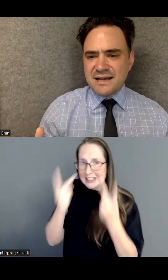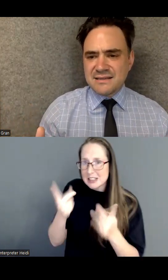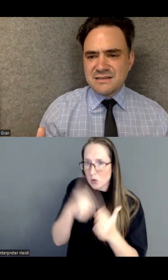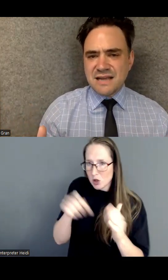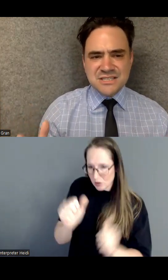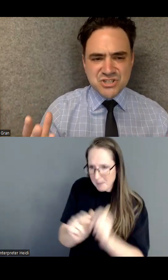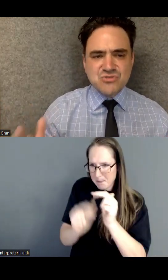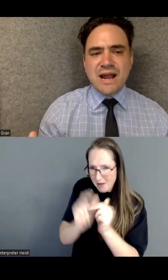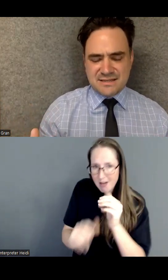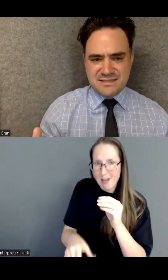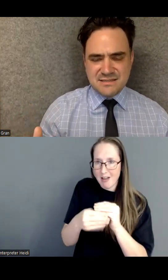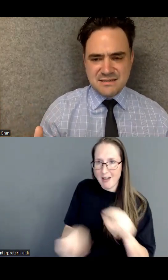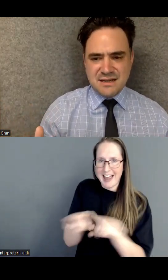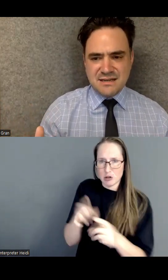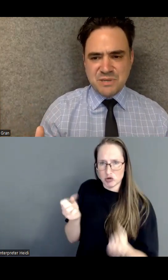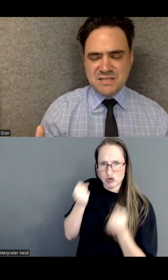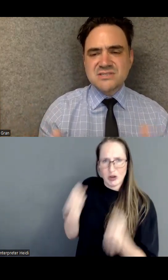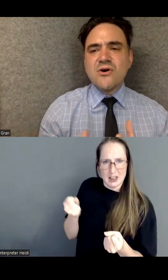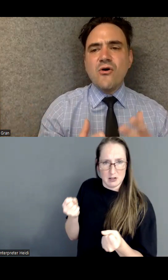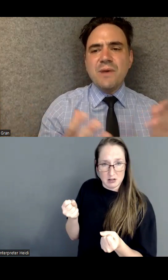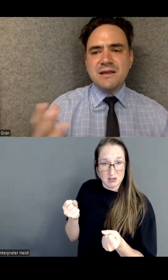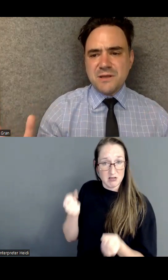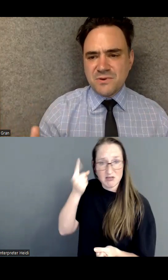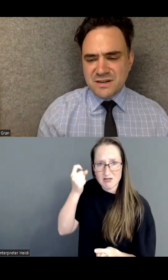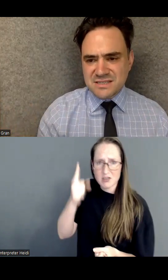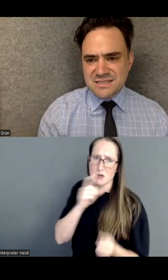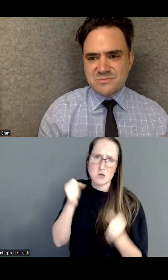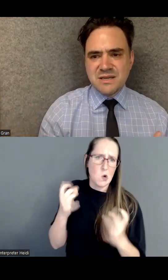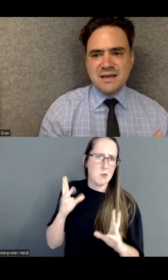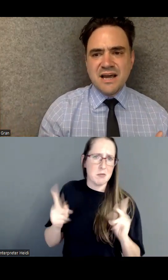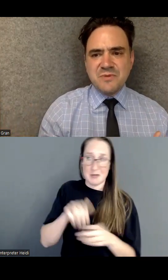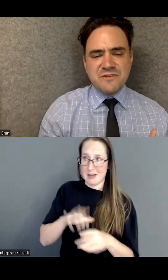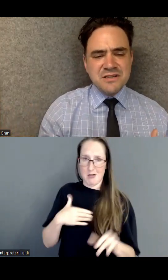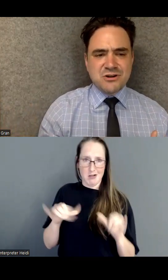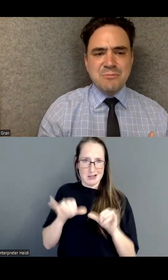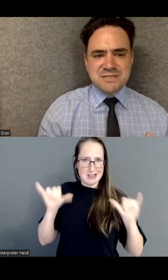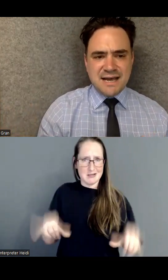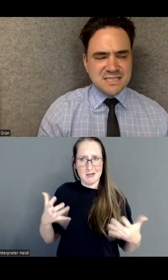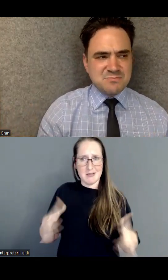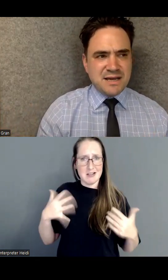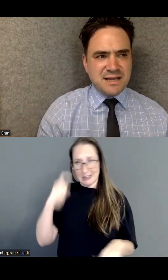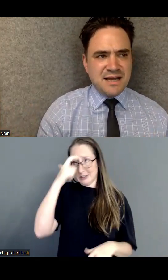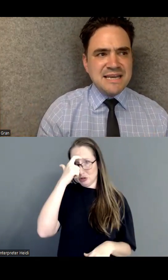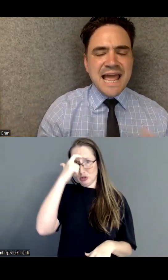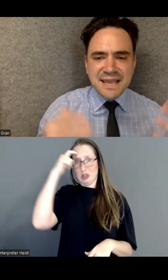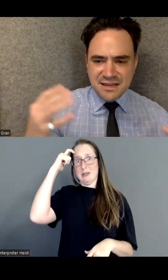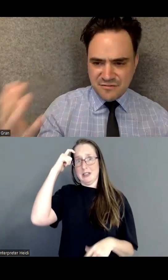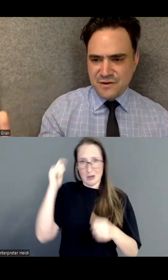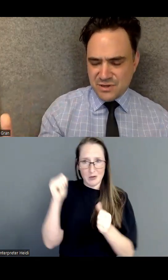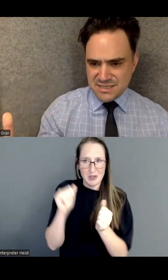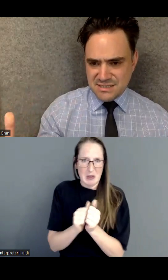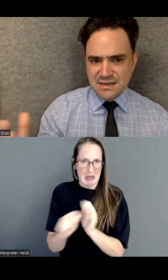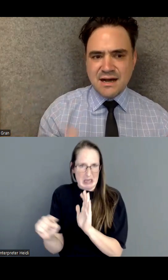build on as strengths. Because so many people in our system have been very traumatized by a